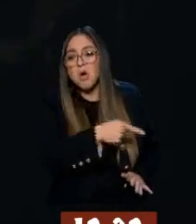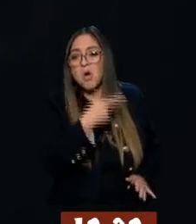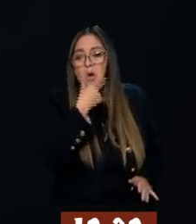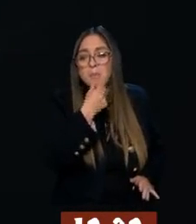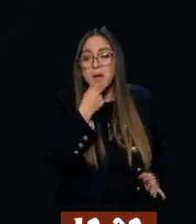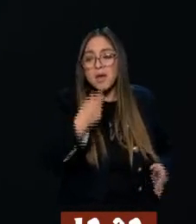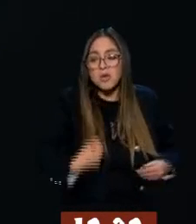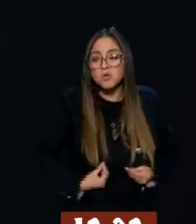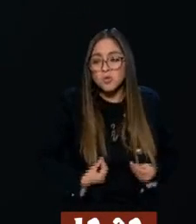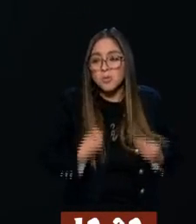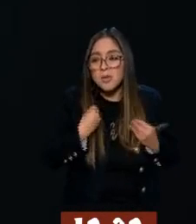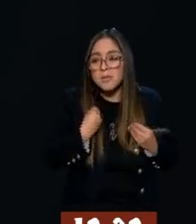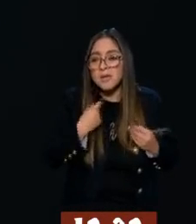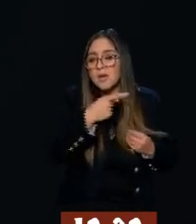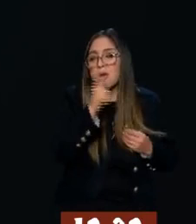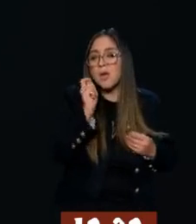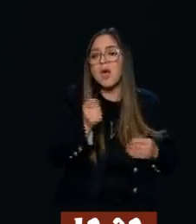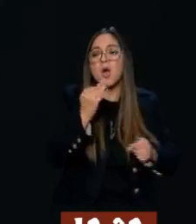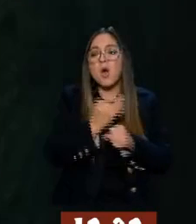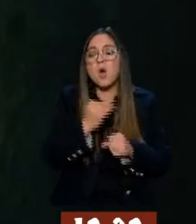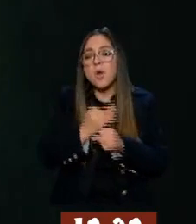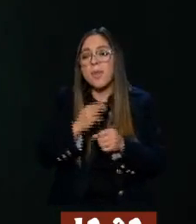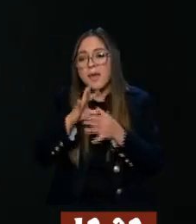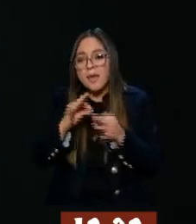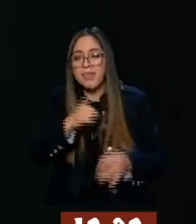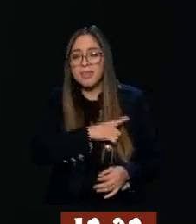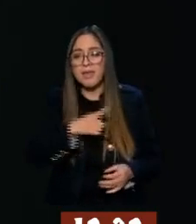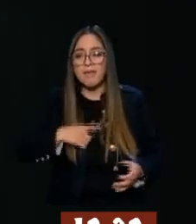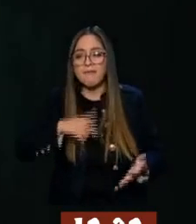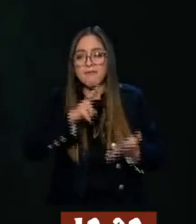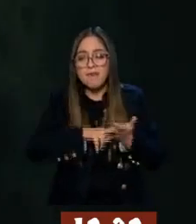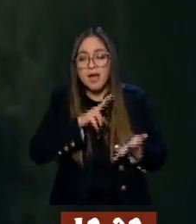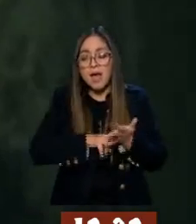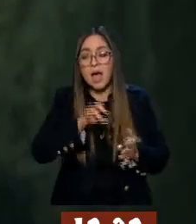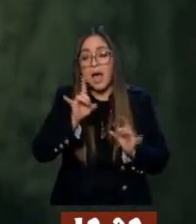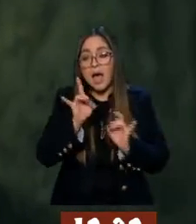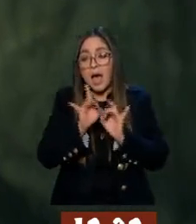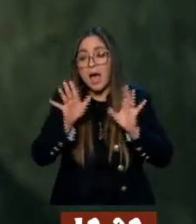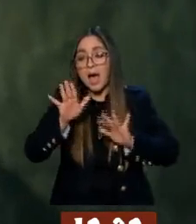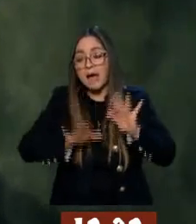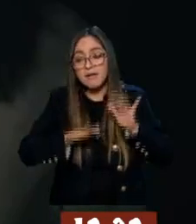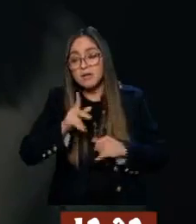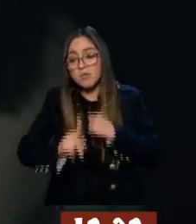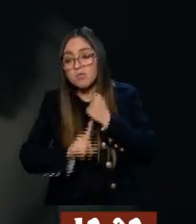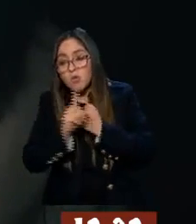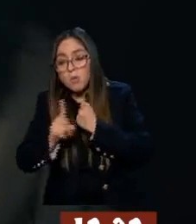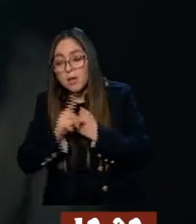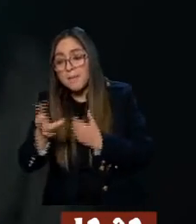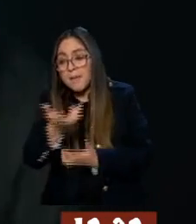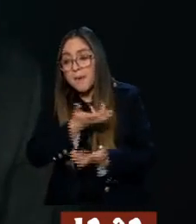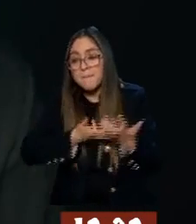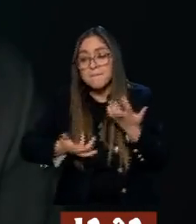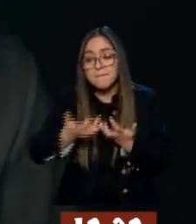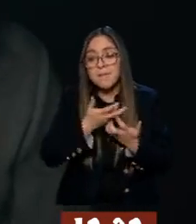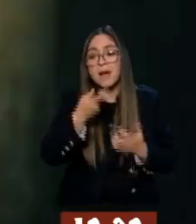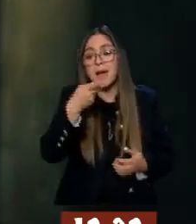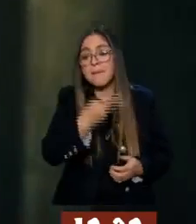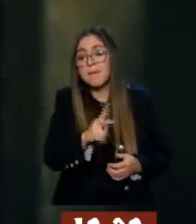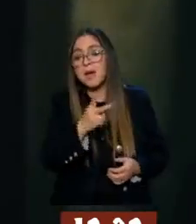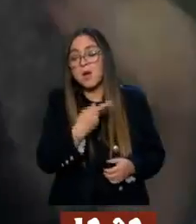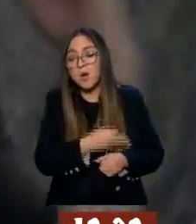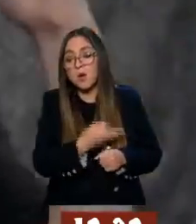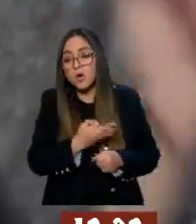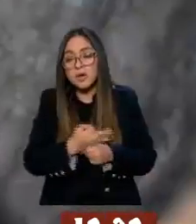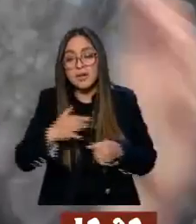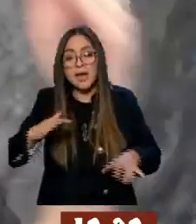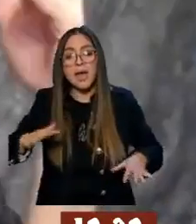think his real cardinal sin is that he can't even be honest with himself about the damage that he's done, even at the end. It's just like at the beginning when we met